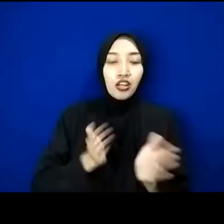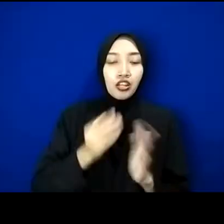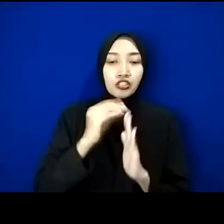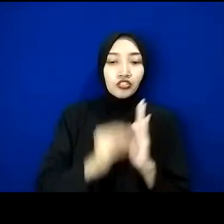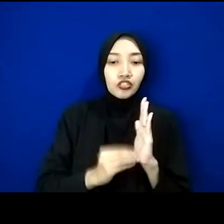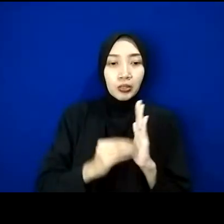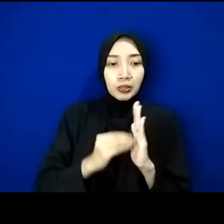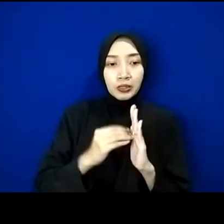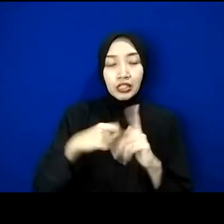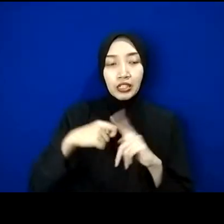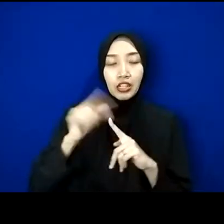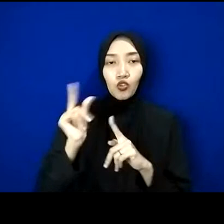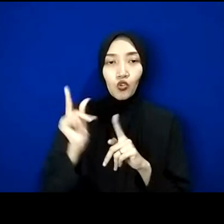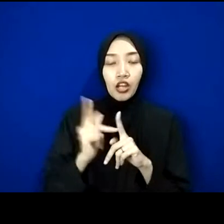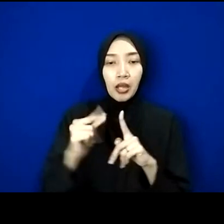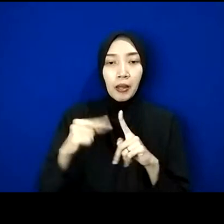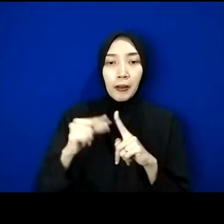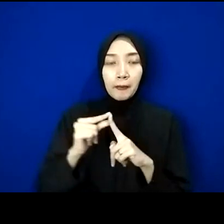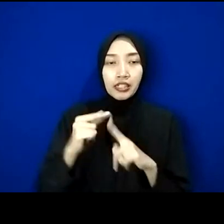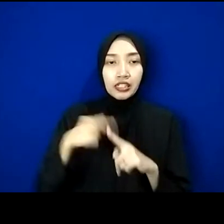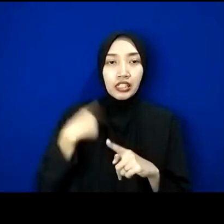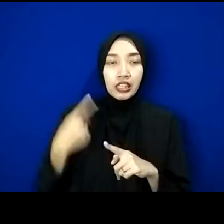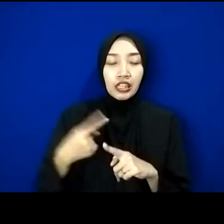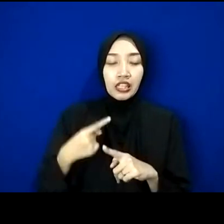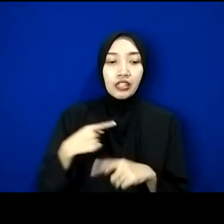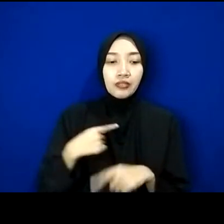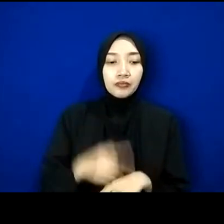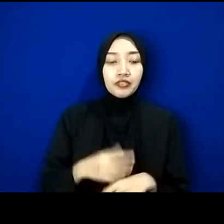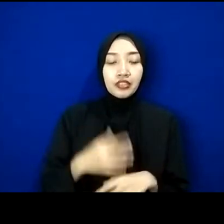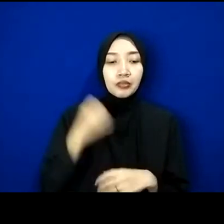from our respondents,